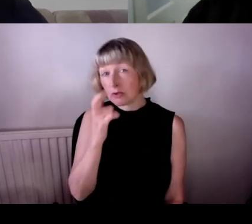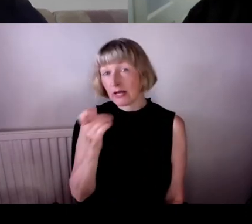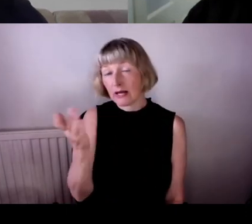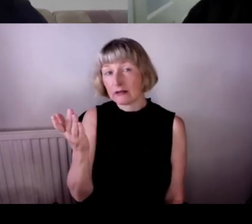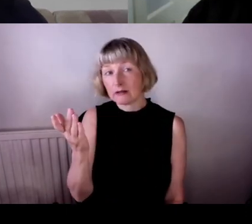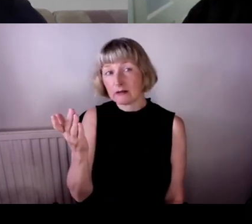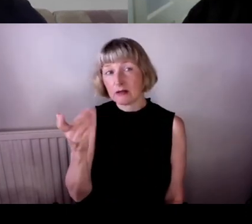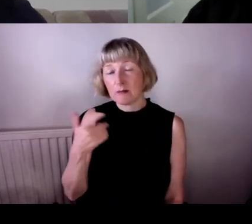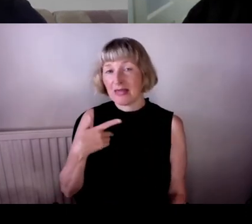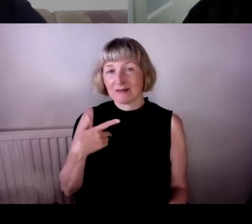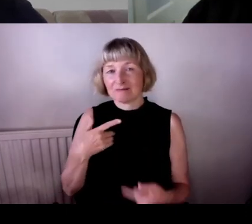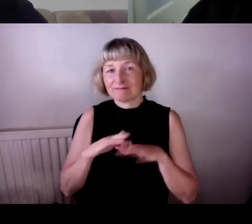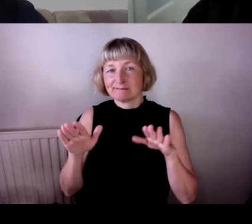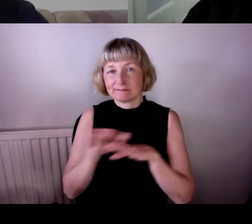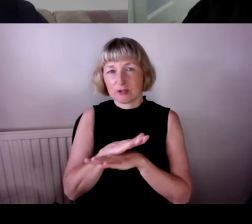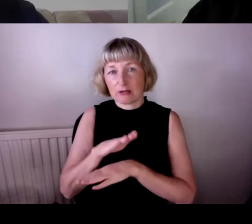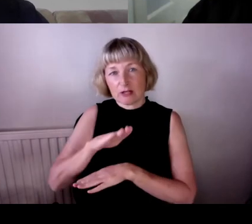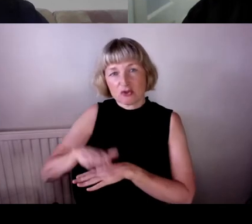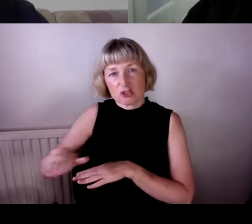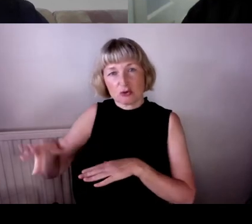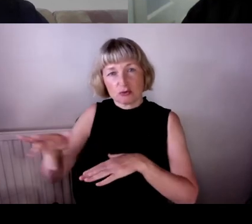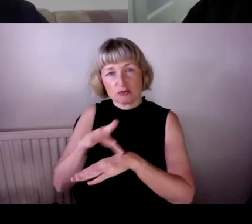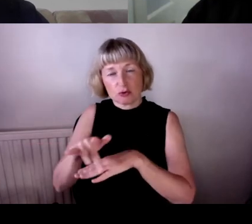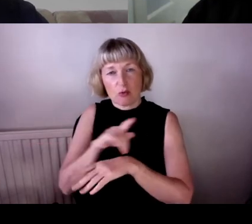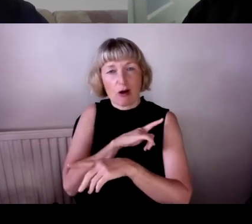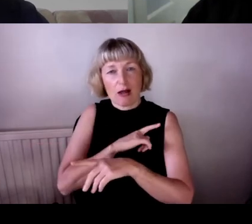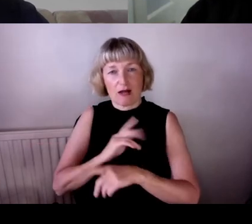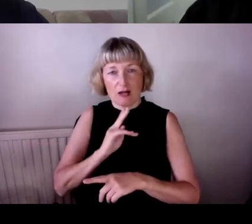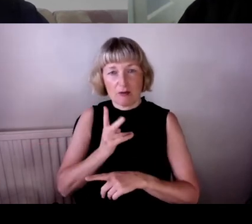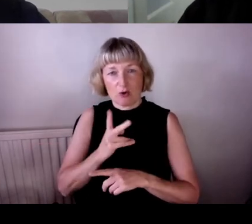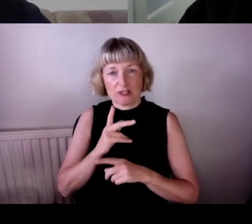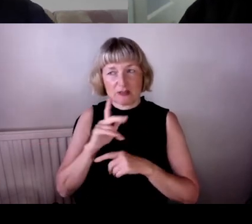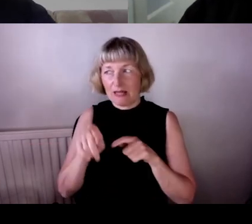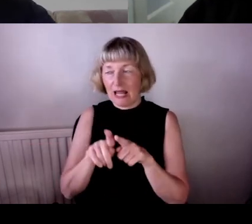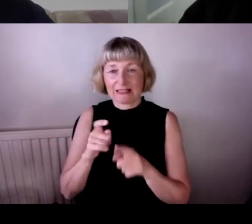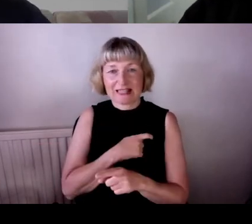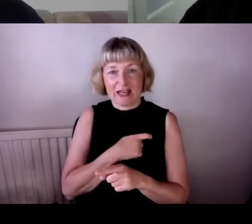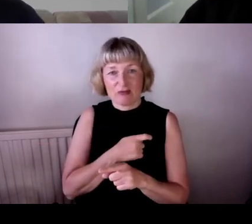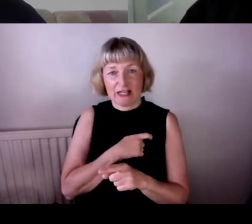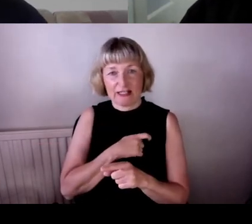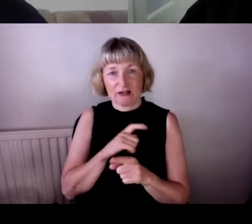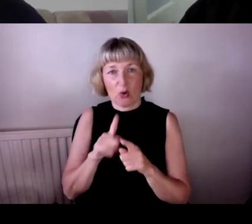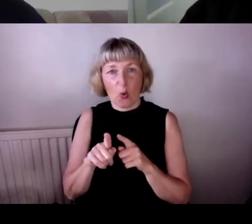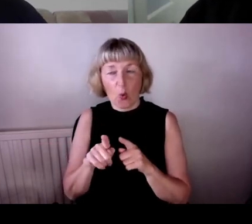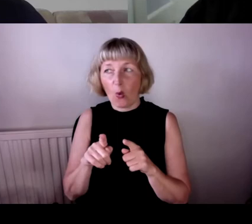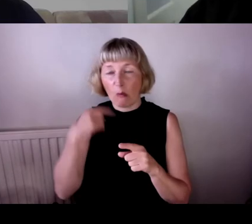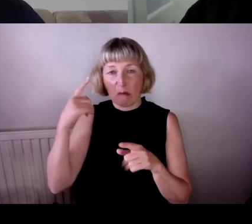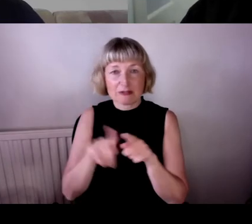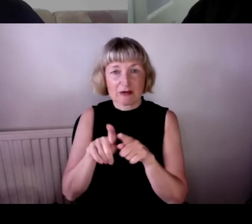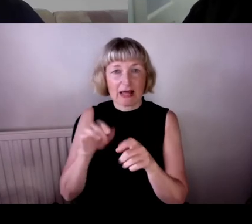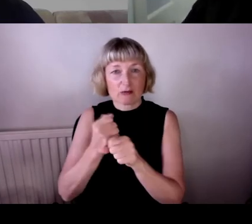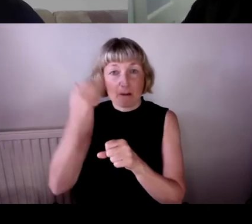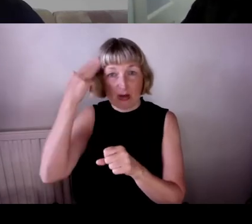I don't do children's shows because I've got a scary voice and I've got, you know, or I would sound like their grandmother. So, you know, I don't do this